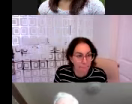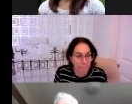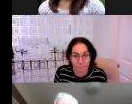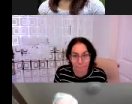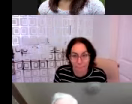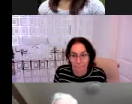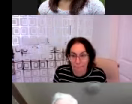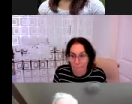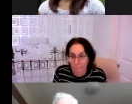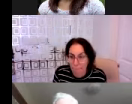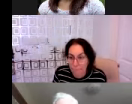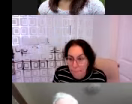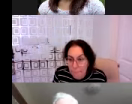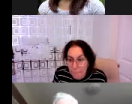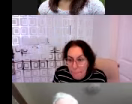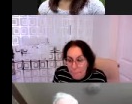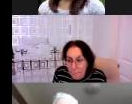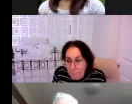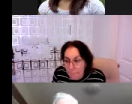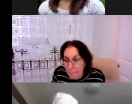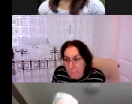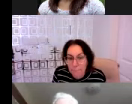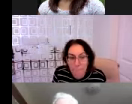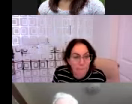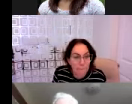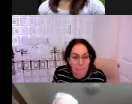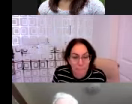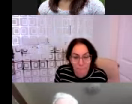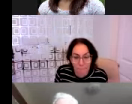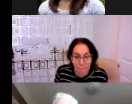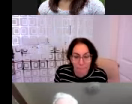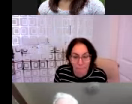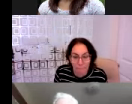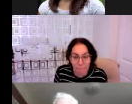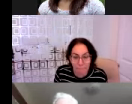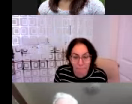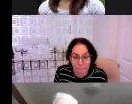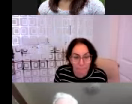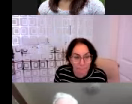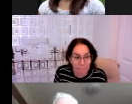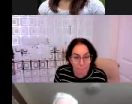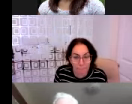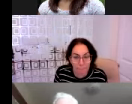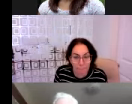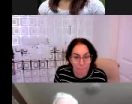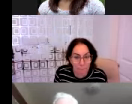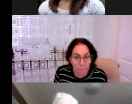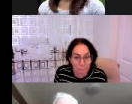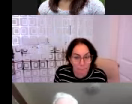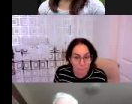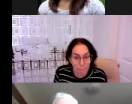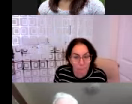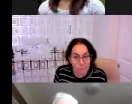typical study of group differences. If you do a review of the dyslexia literature and ask, what are the usual effect sizes when a group